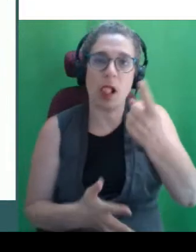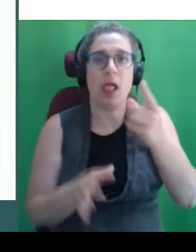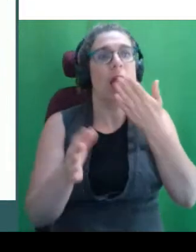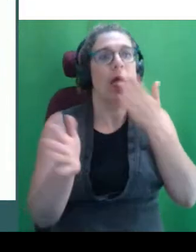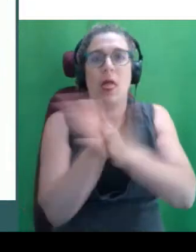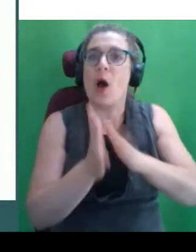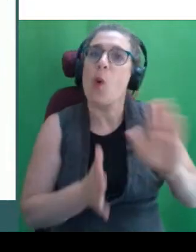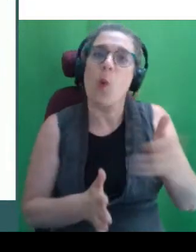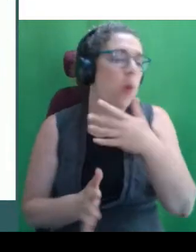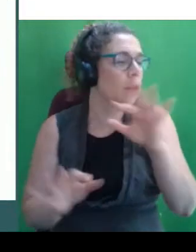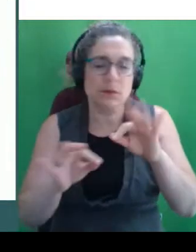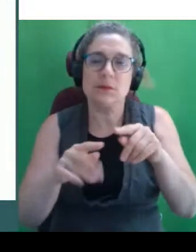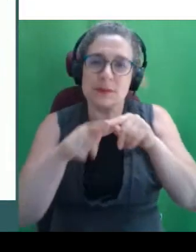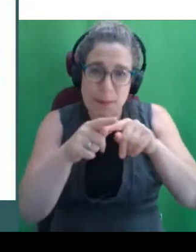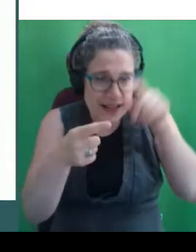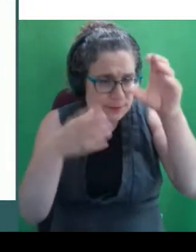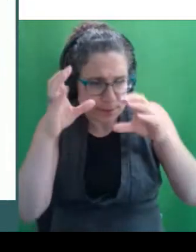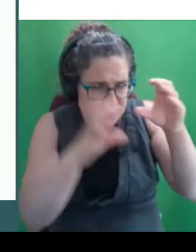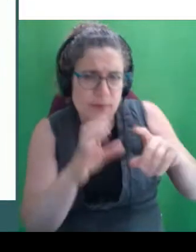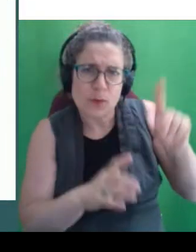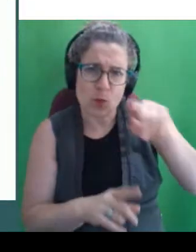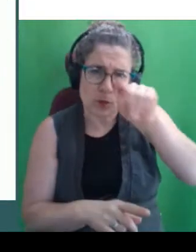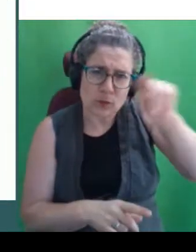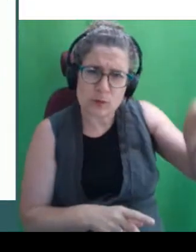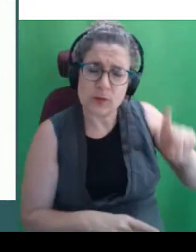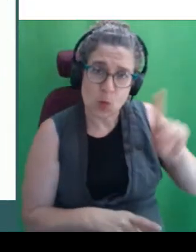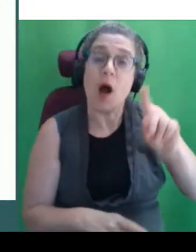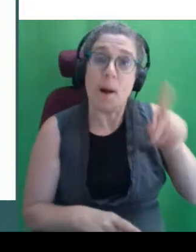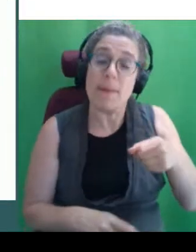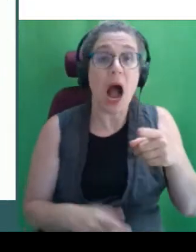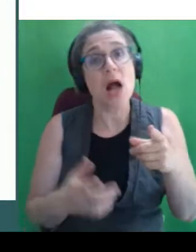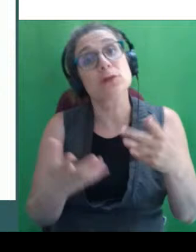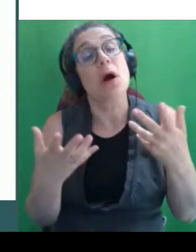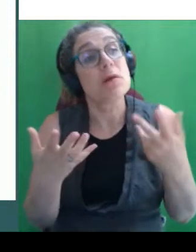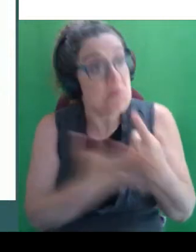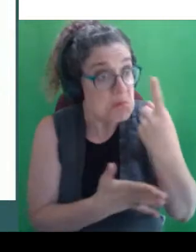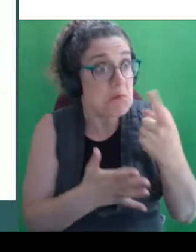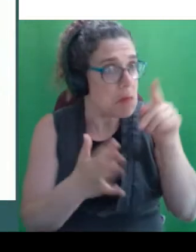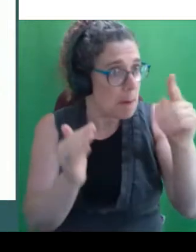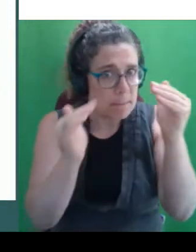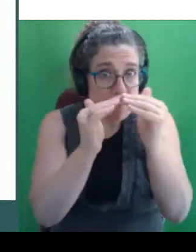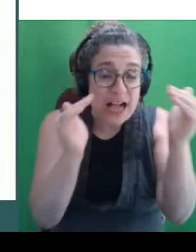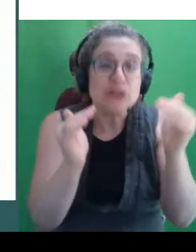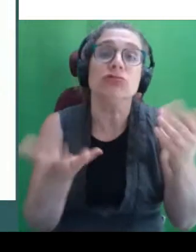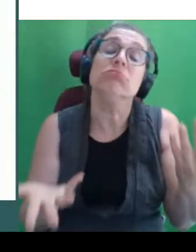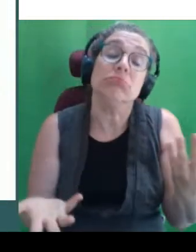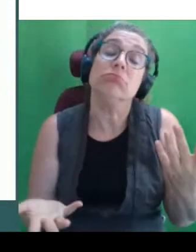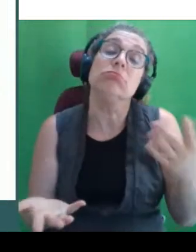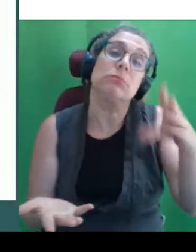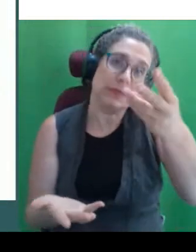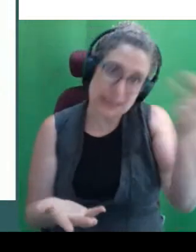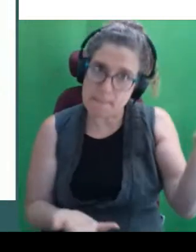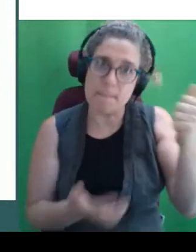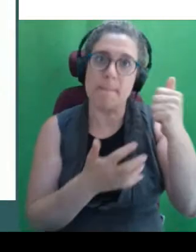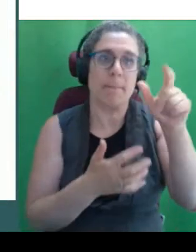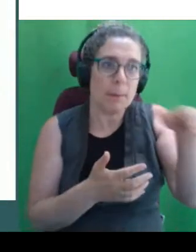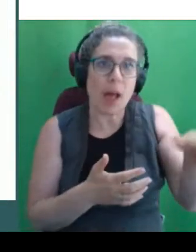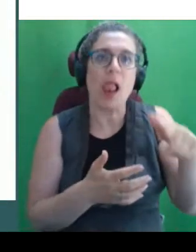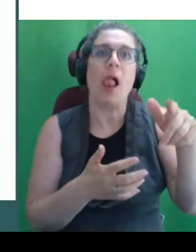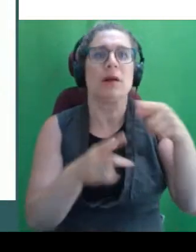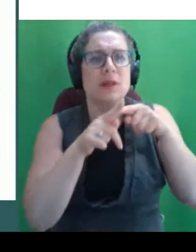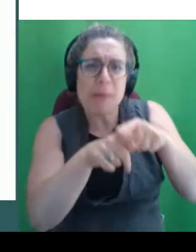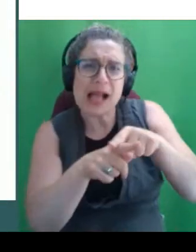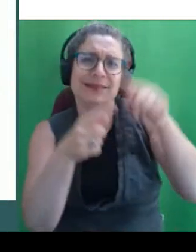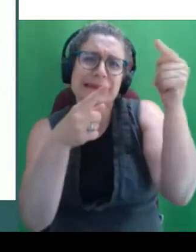therapy can be available for certain individuals in certain circumstances. But as I say, it's